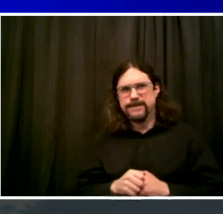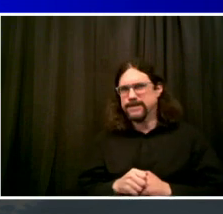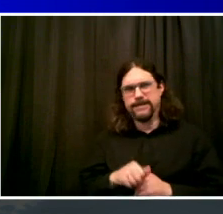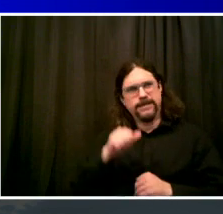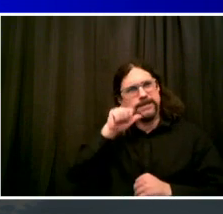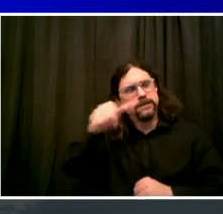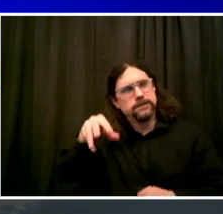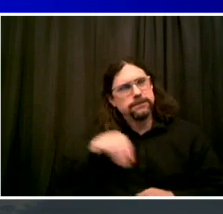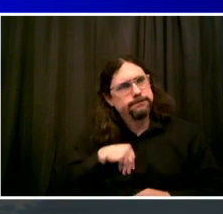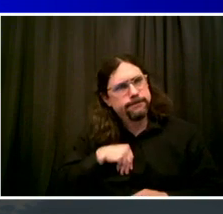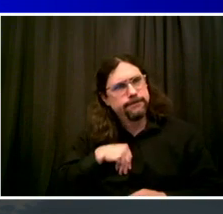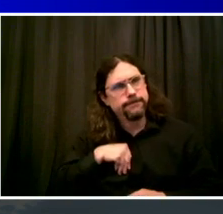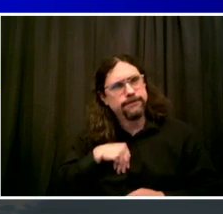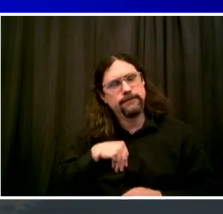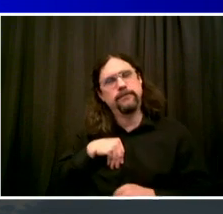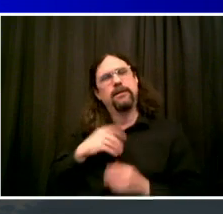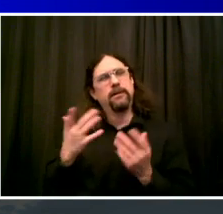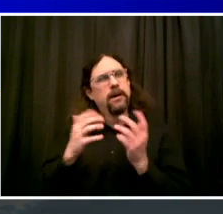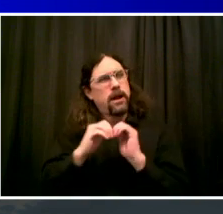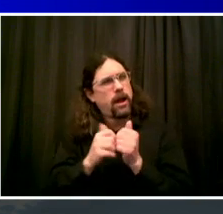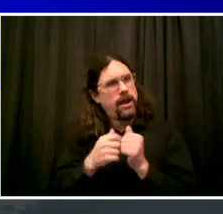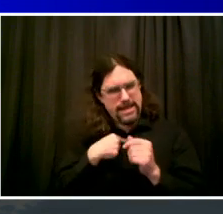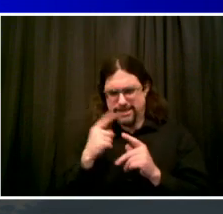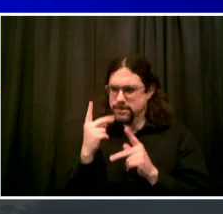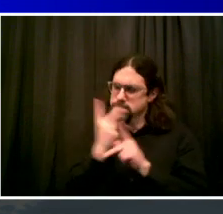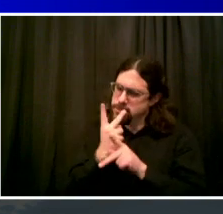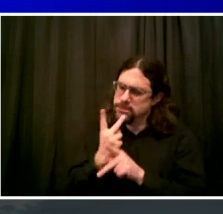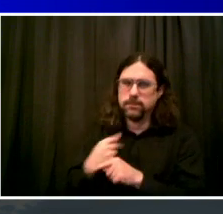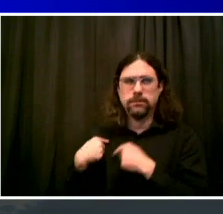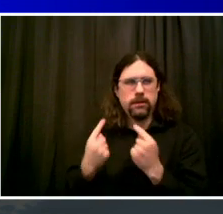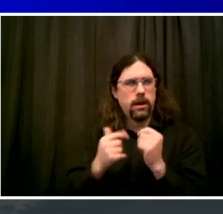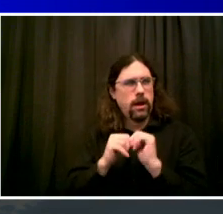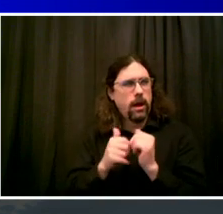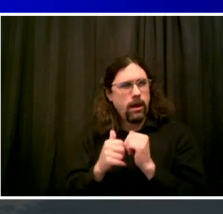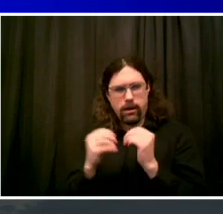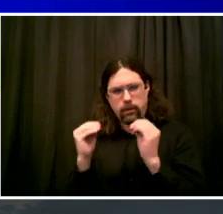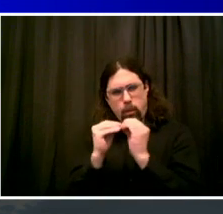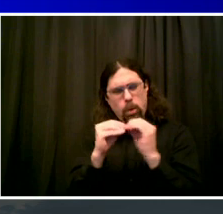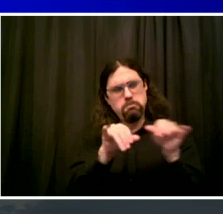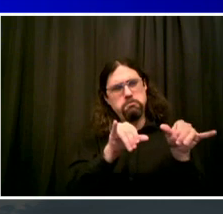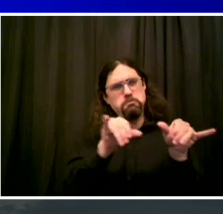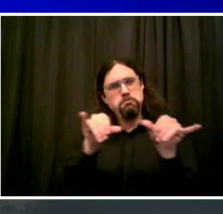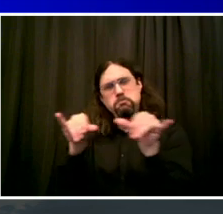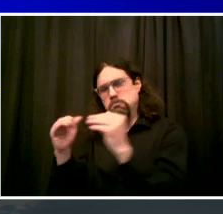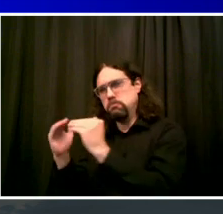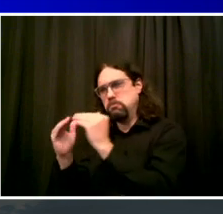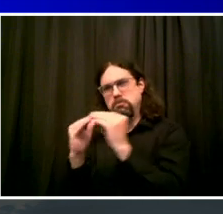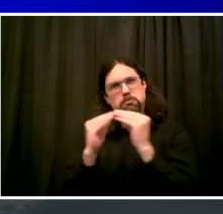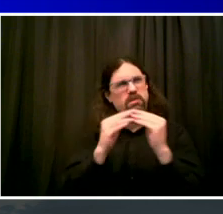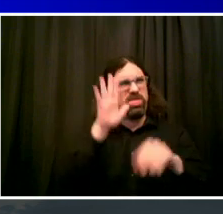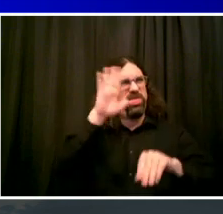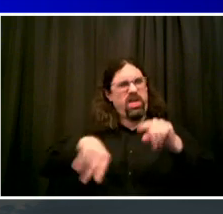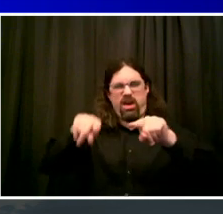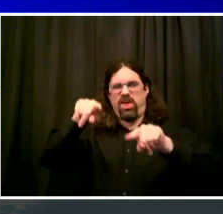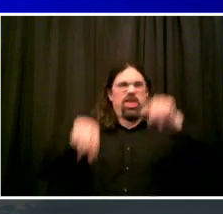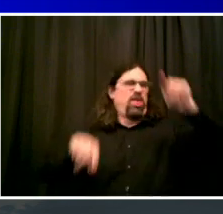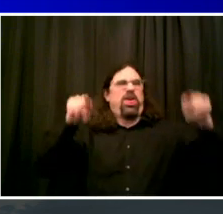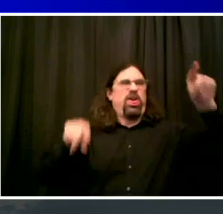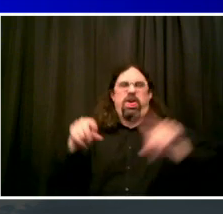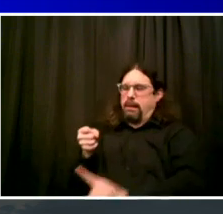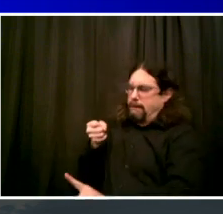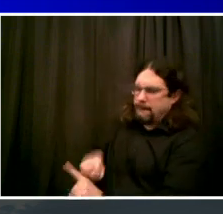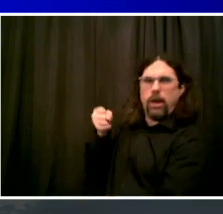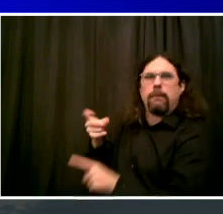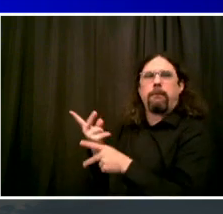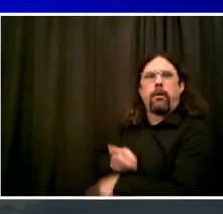every city agency is doing everything it can do right now to ensure that disparity is being addressed right in the middle of